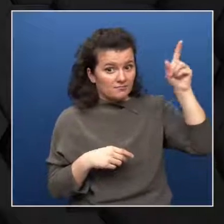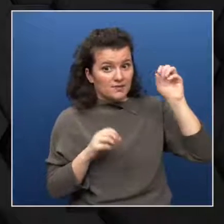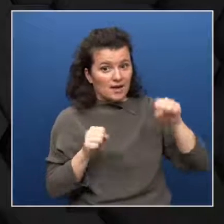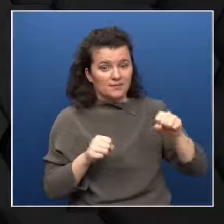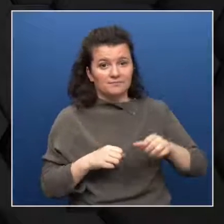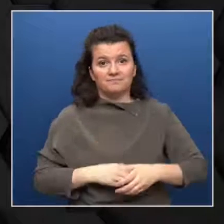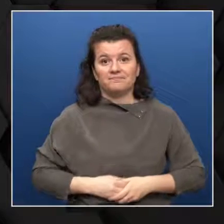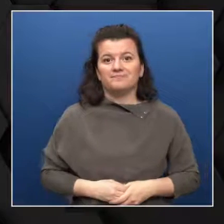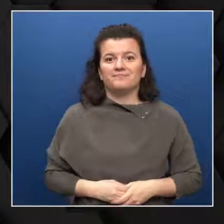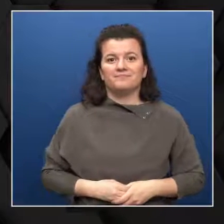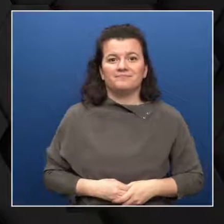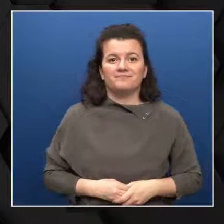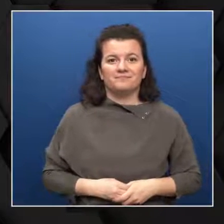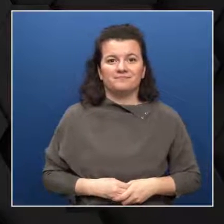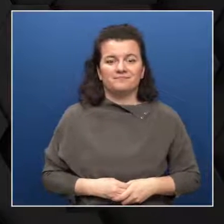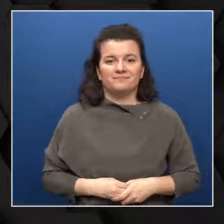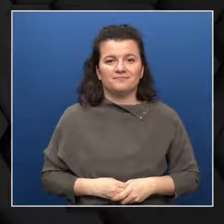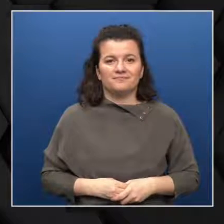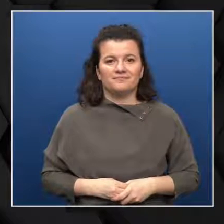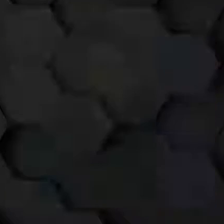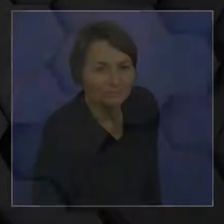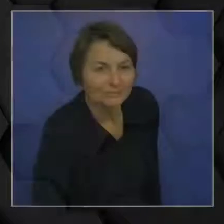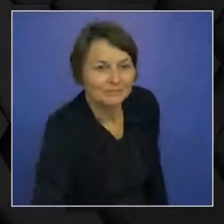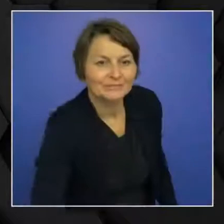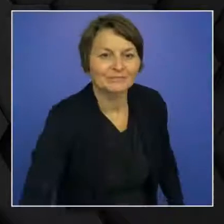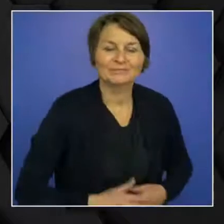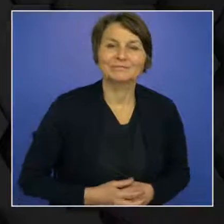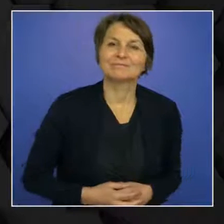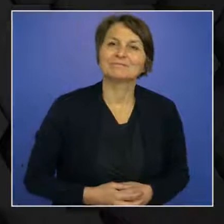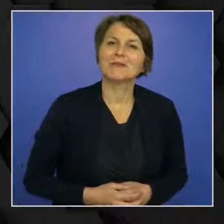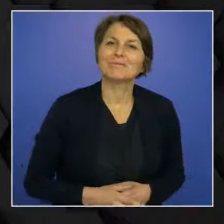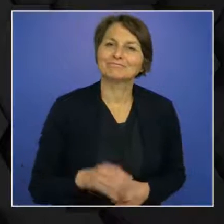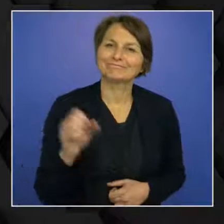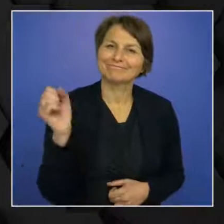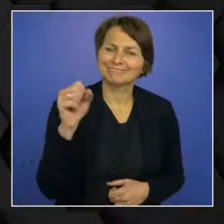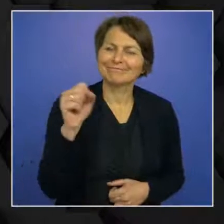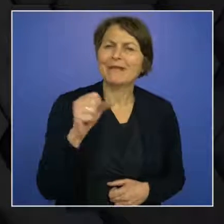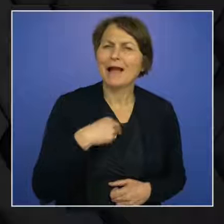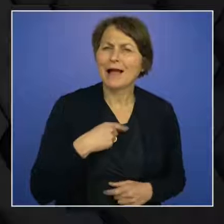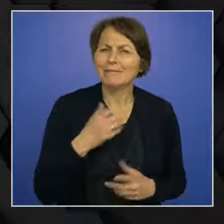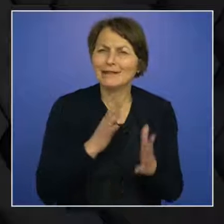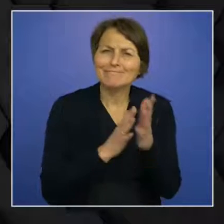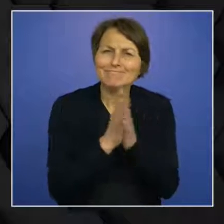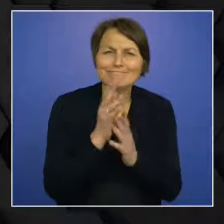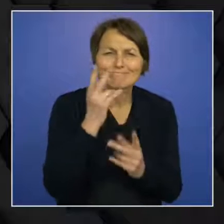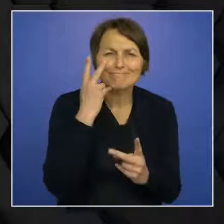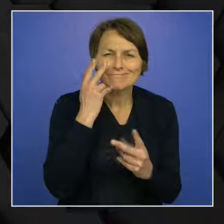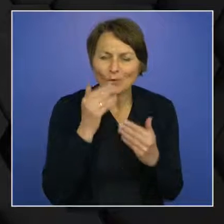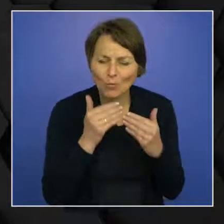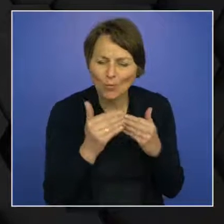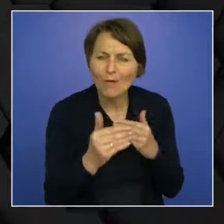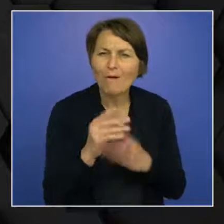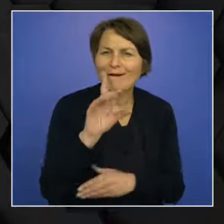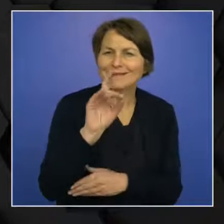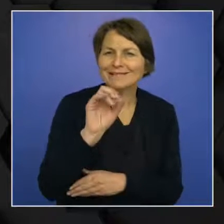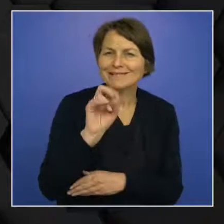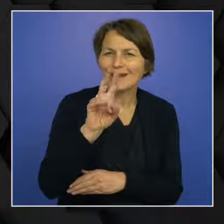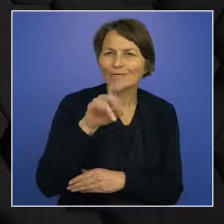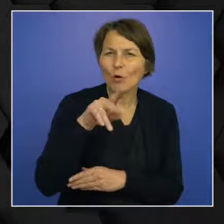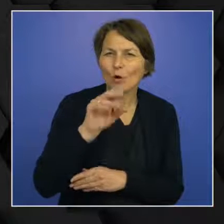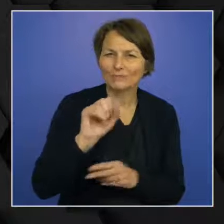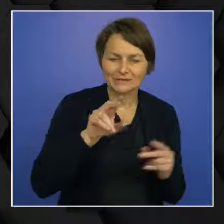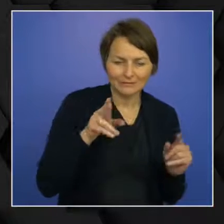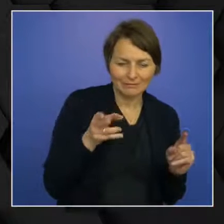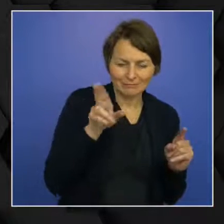DevOps pipeline works. I really want to see that how you do that more in detail. If we have some time, you have to show us later on. Like, do